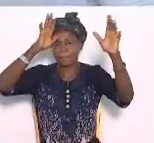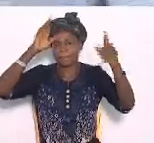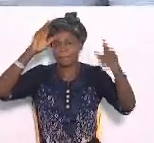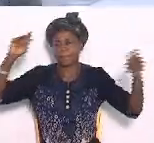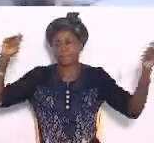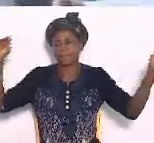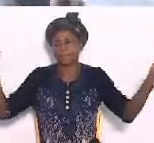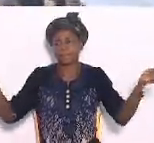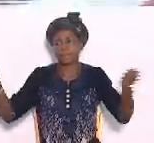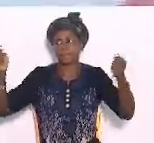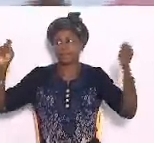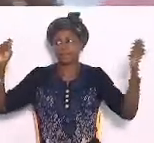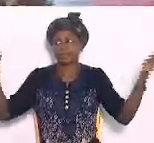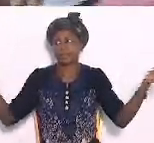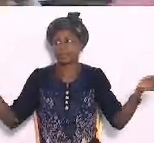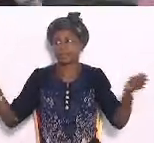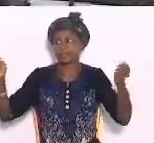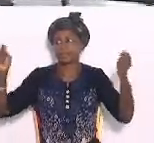allélu